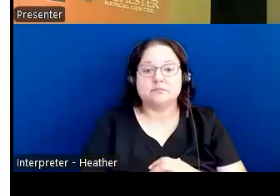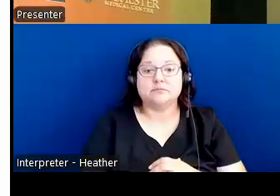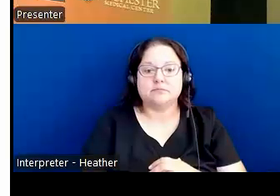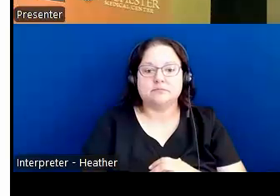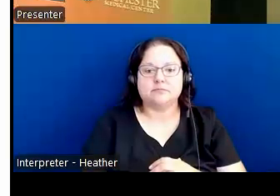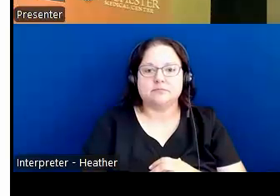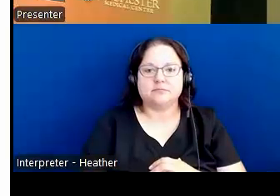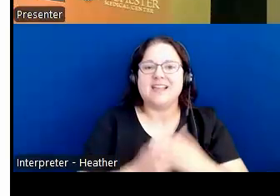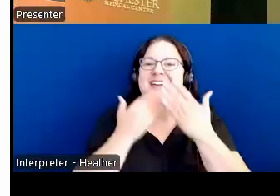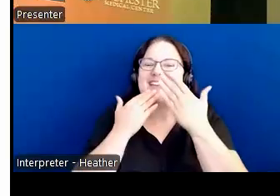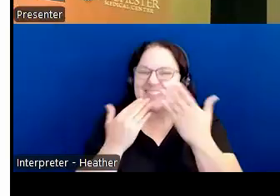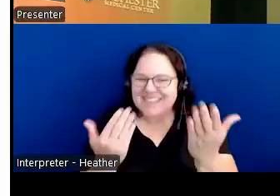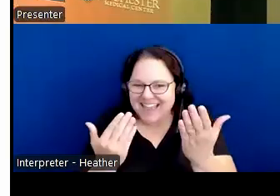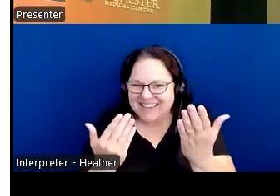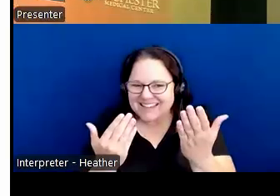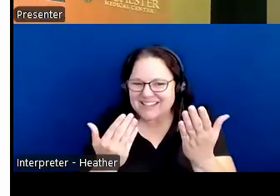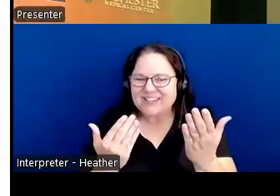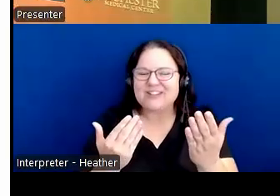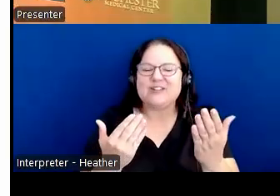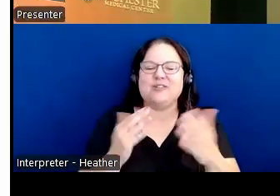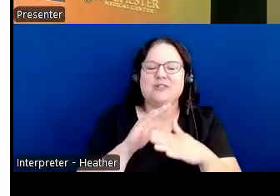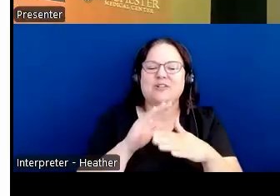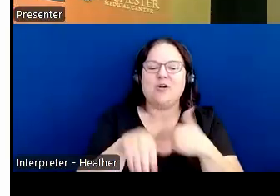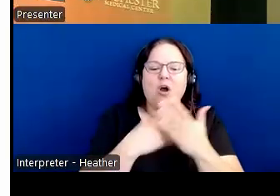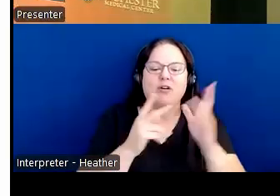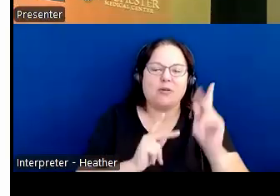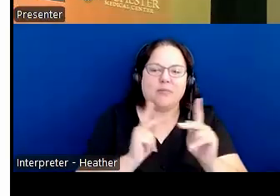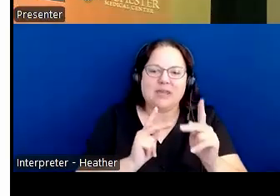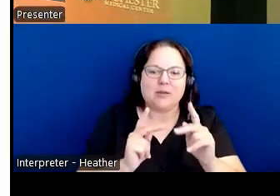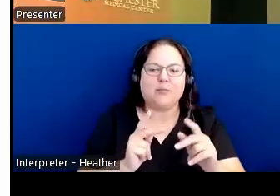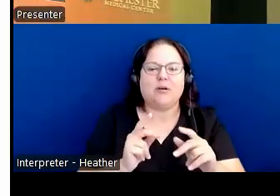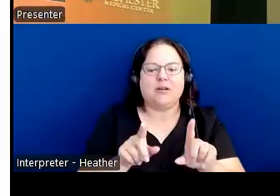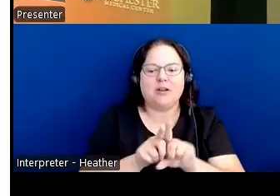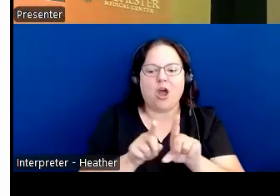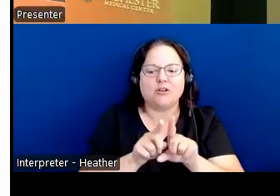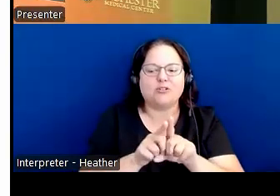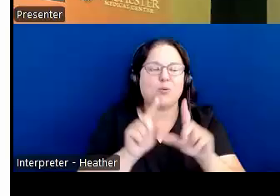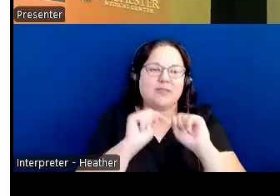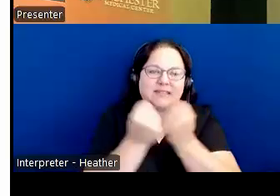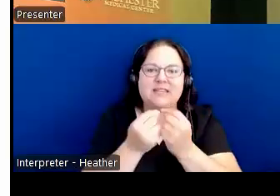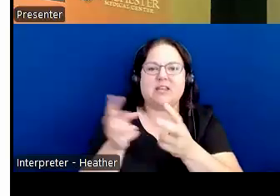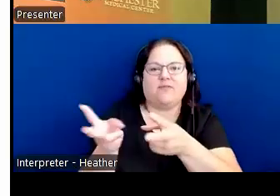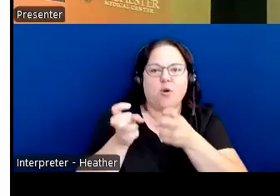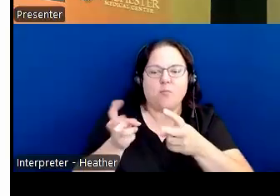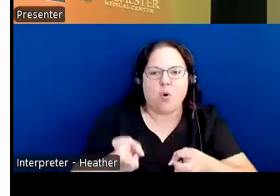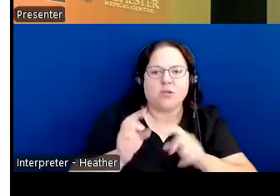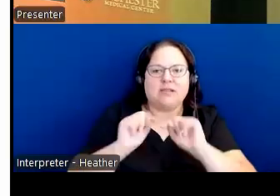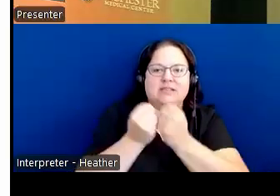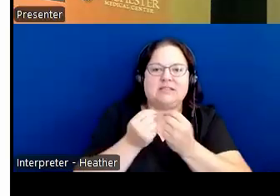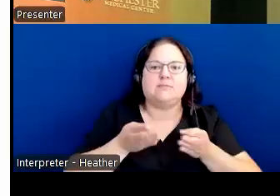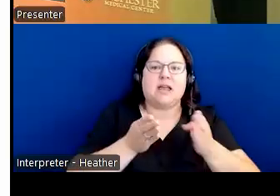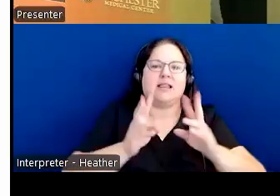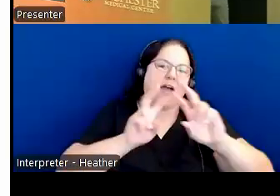Thank you to Helen and Dan Mang, as well as Ian Saro, and the Q-Core and the QUIP teams for pulling the data to allow us to do this analysis.